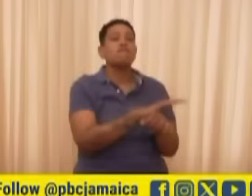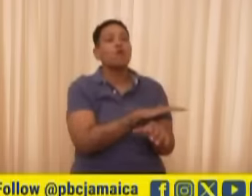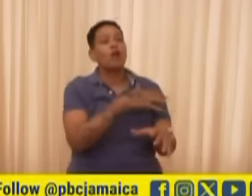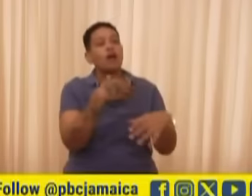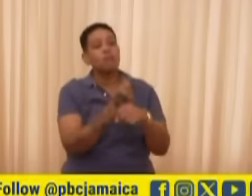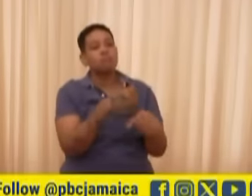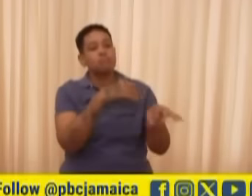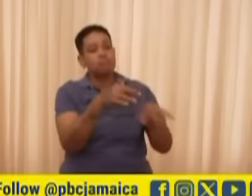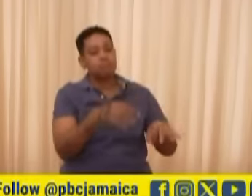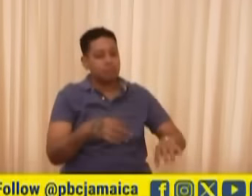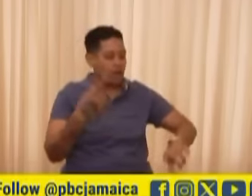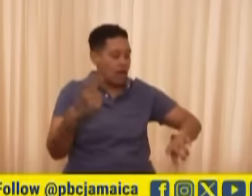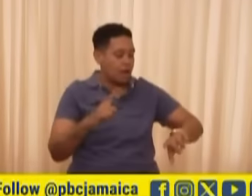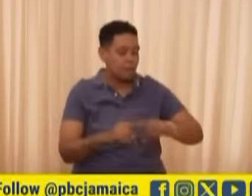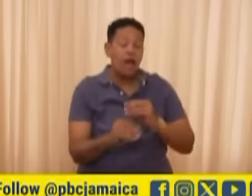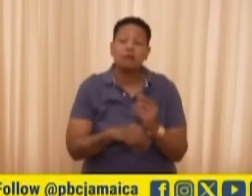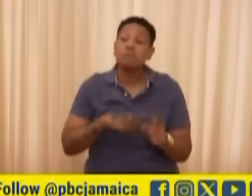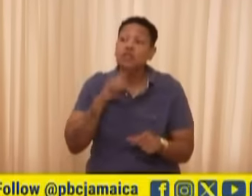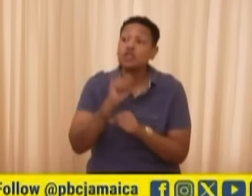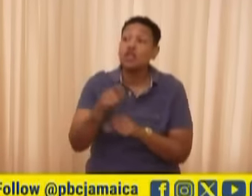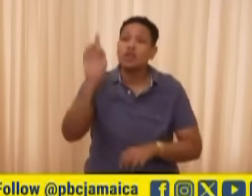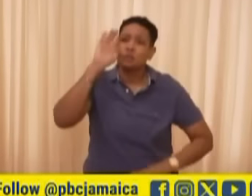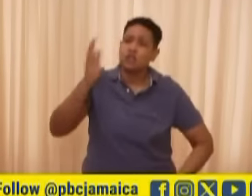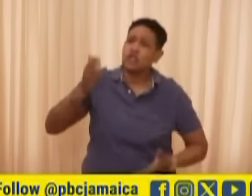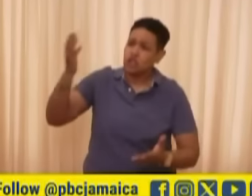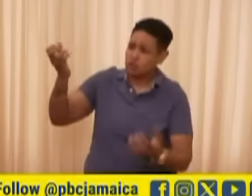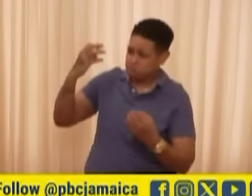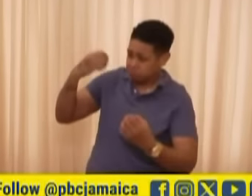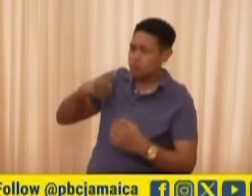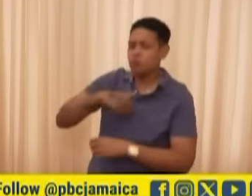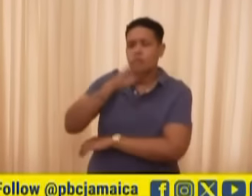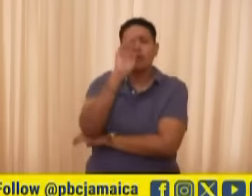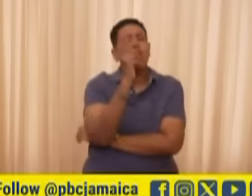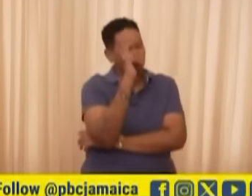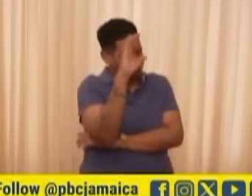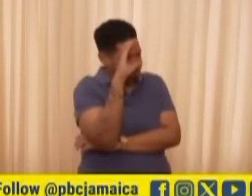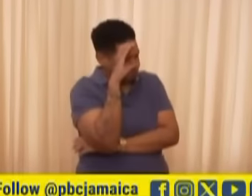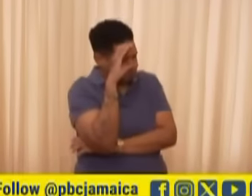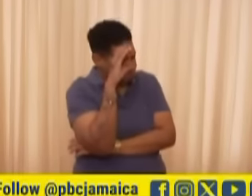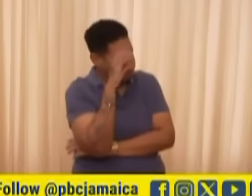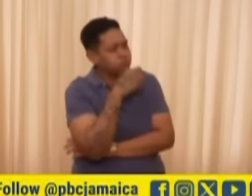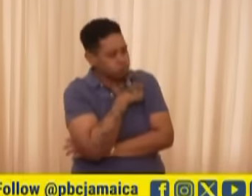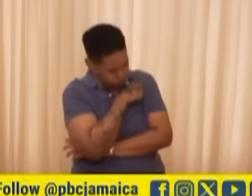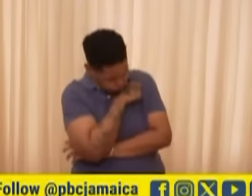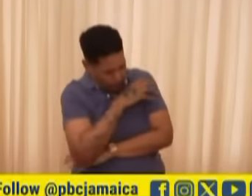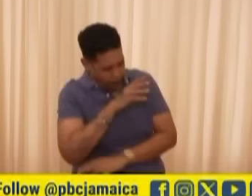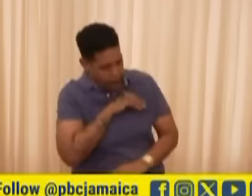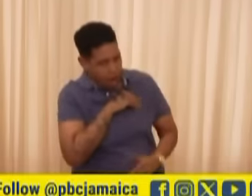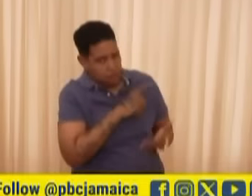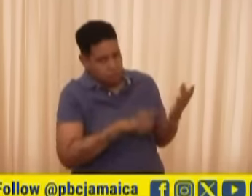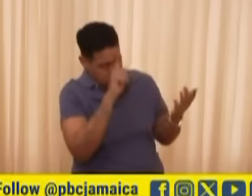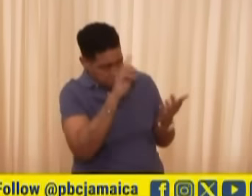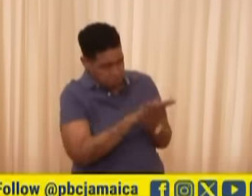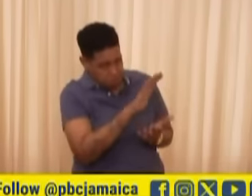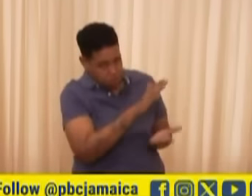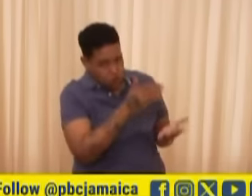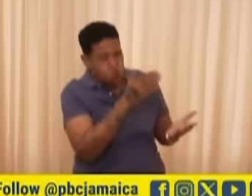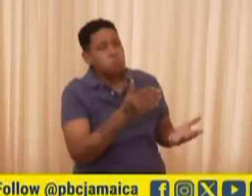brief. I'm certain that they will have suggestions which we will listen to and take on board.